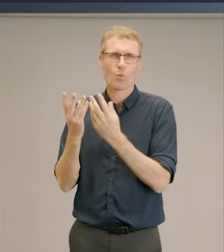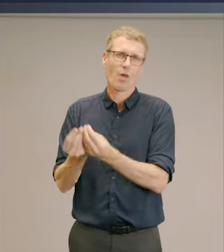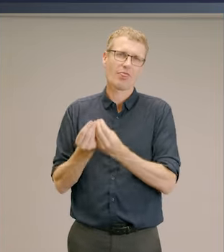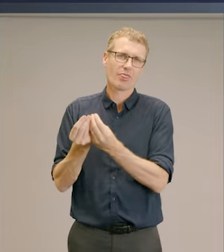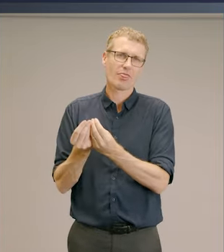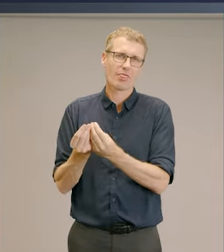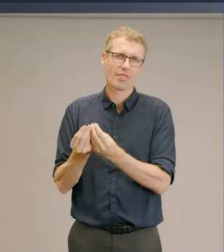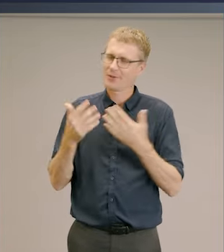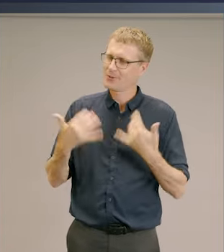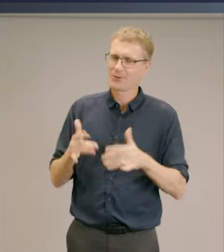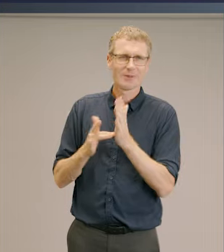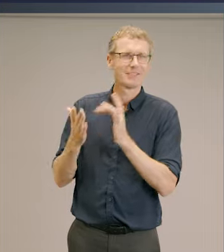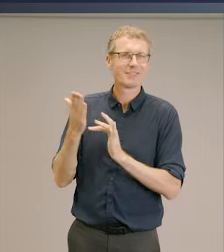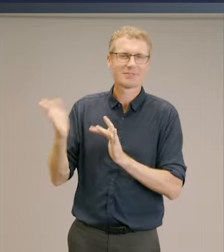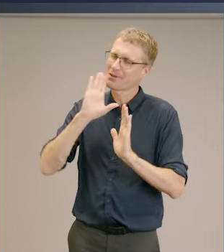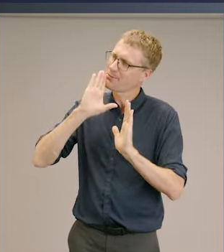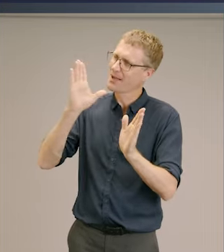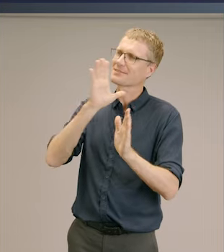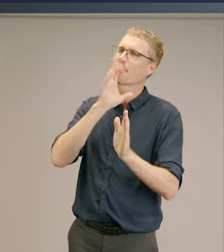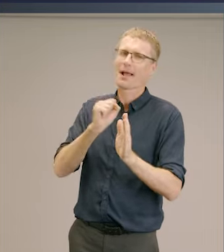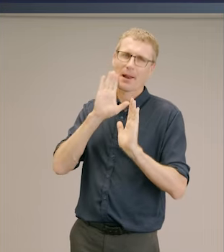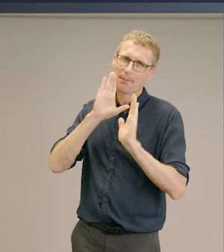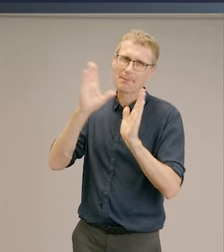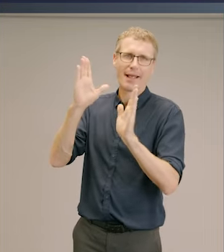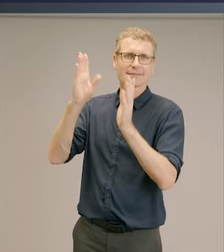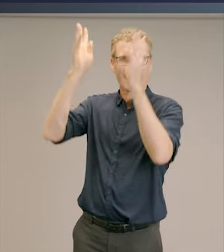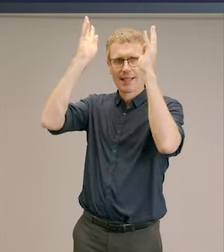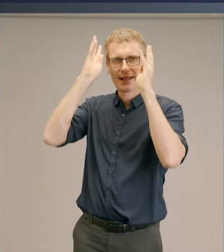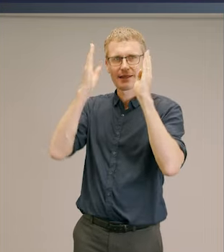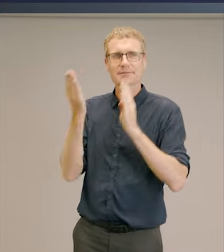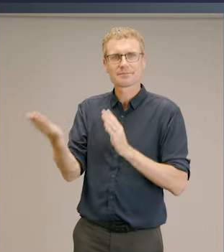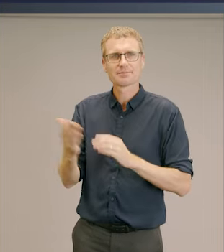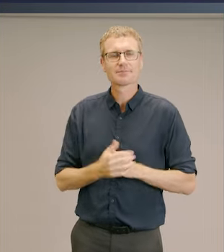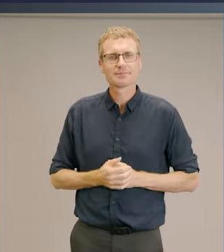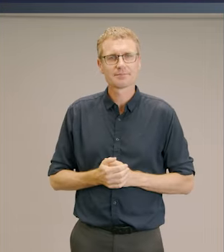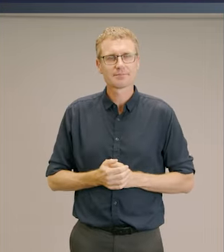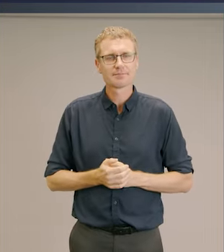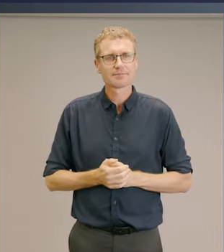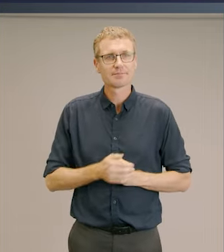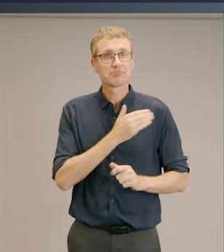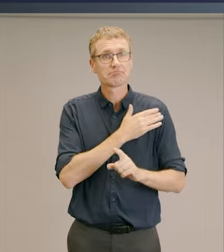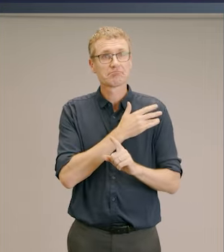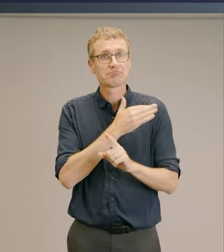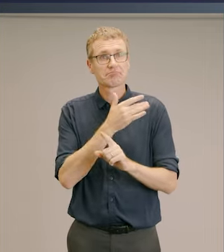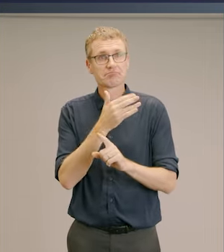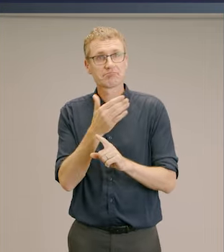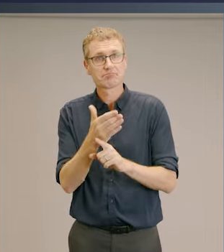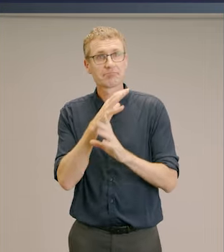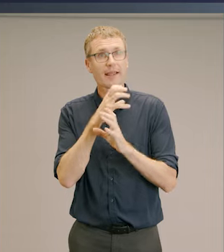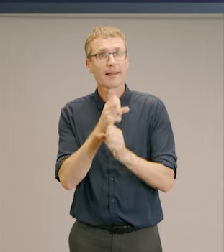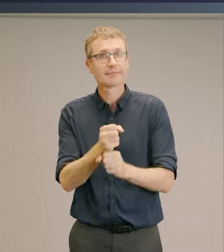Jesus is worth it. Following Jesus is worth it. That's our Jesus. What a man. What a king.